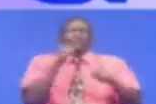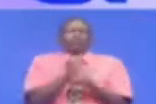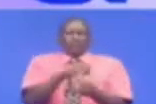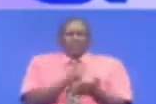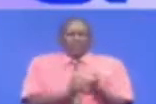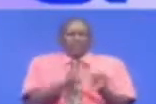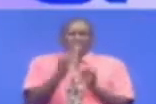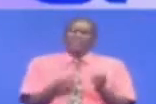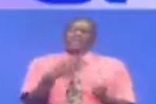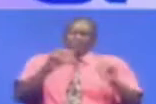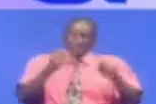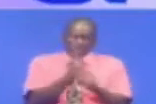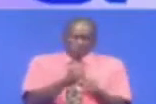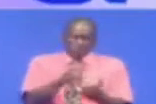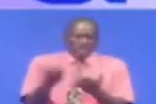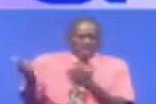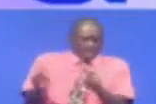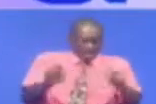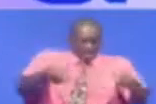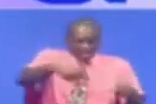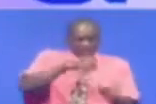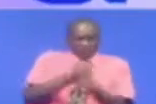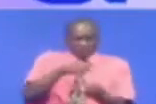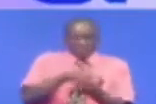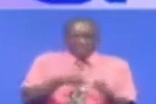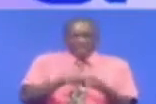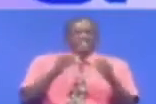if you say you can do it, let us do it, like Professor would keep